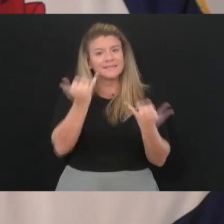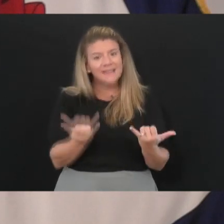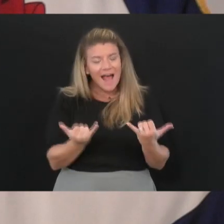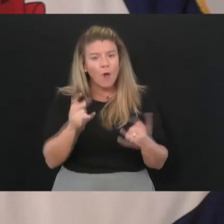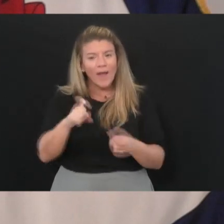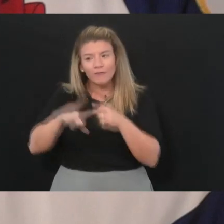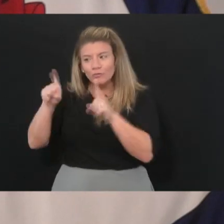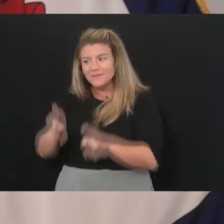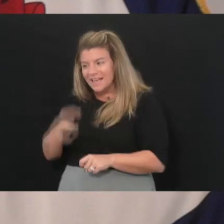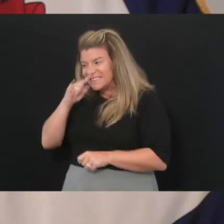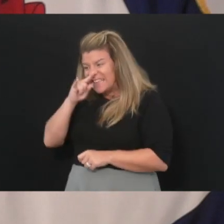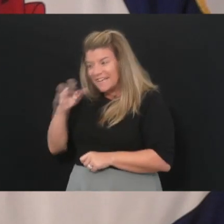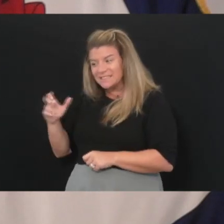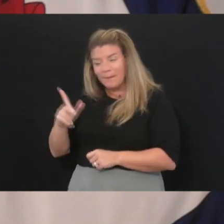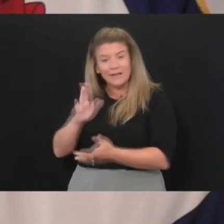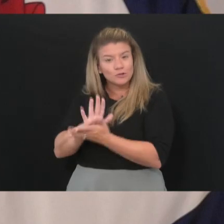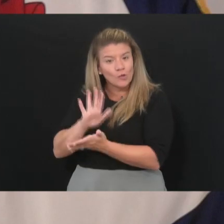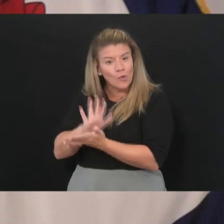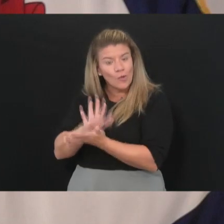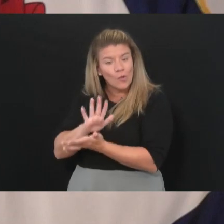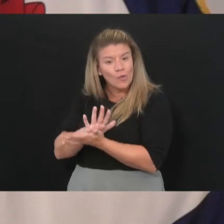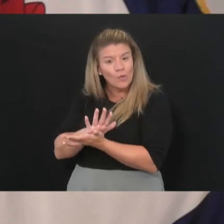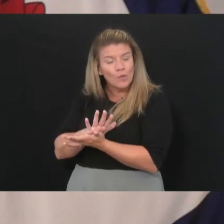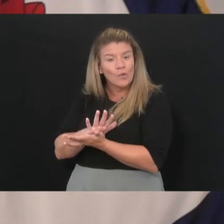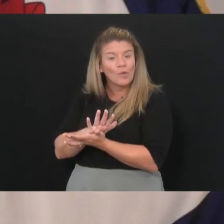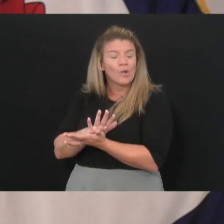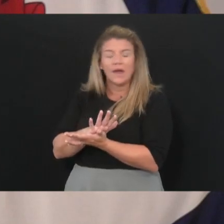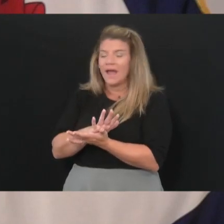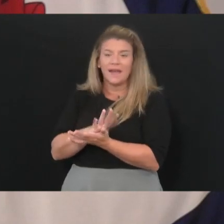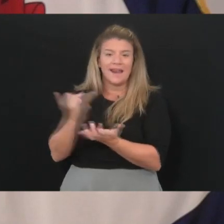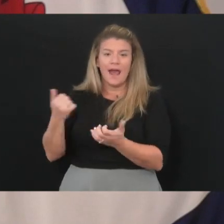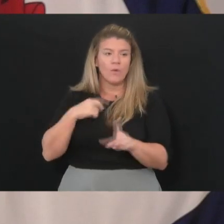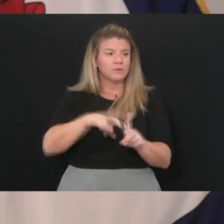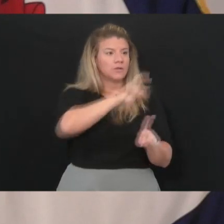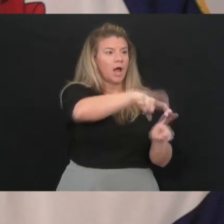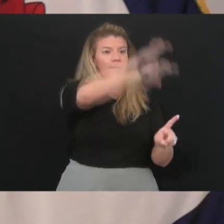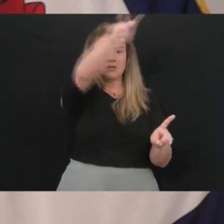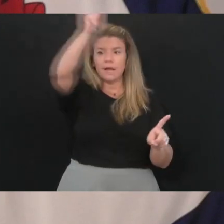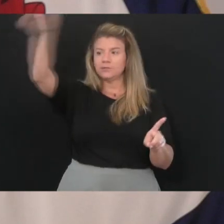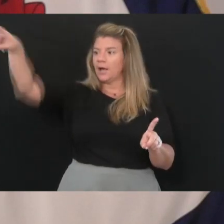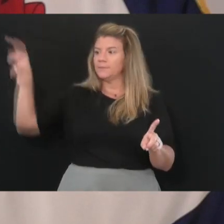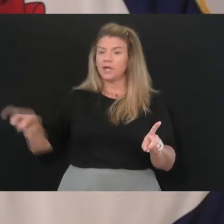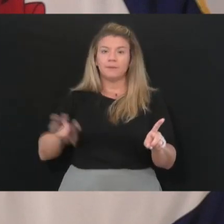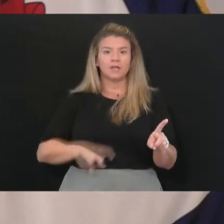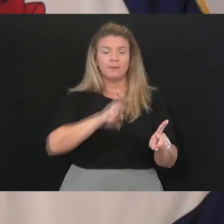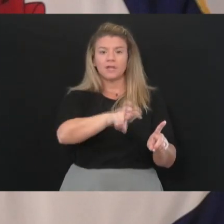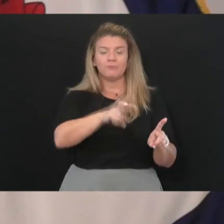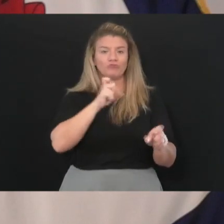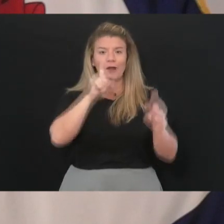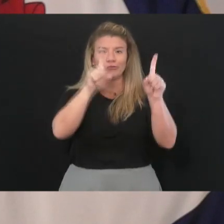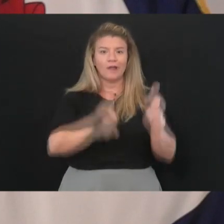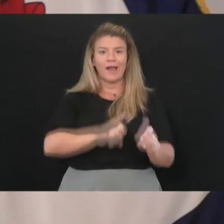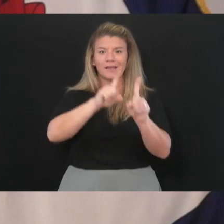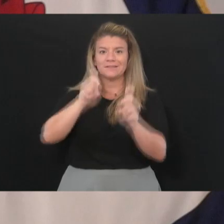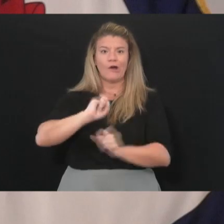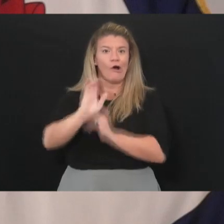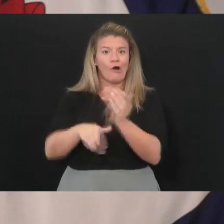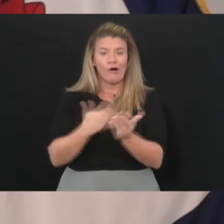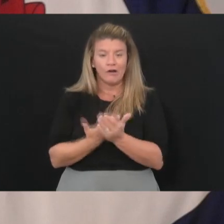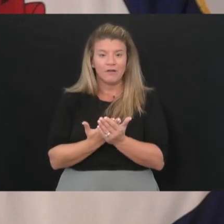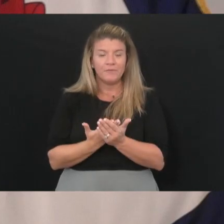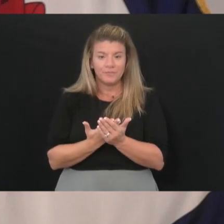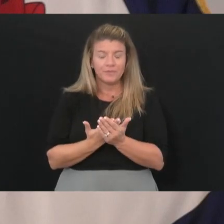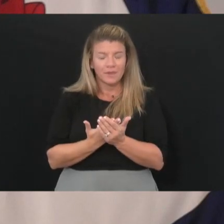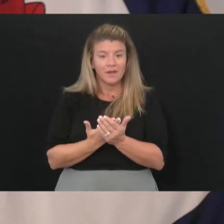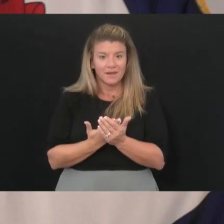to school, and that's just jumping around like a, ping pong ball, because, 1